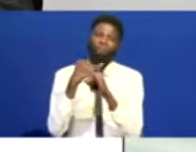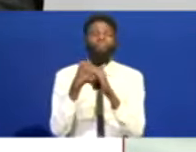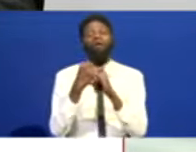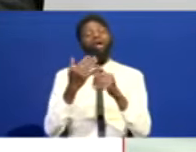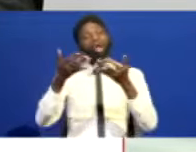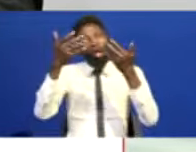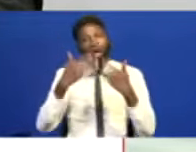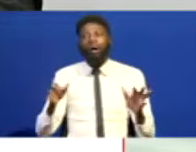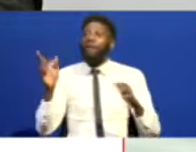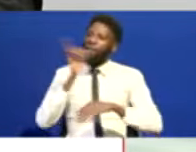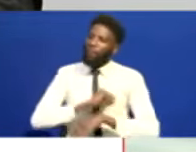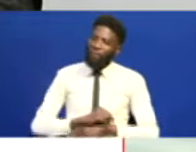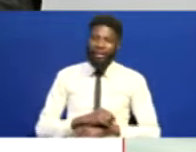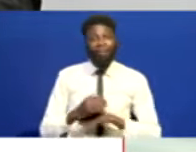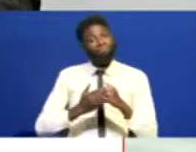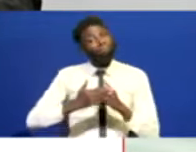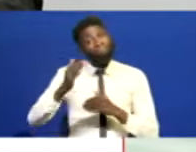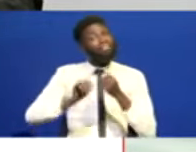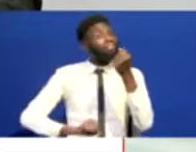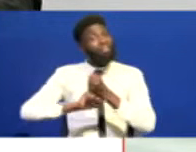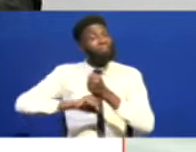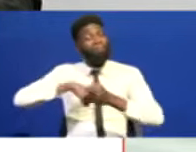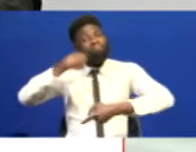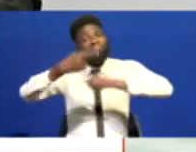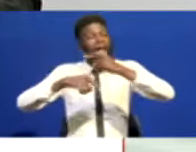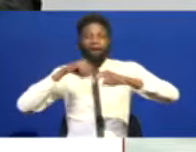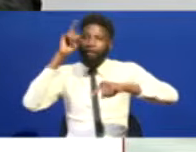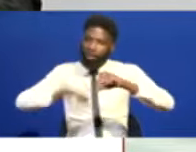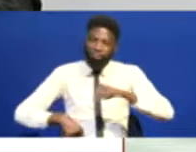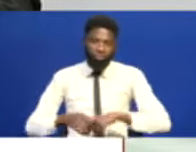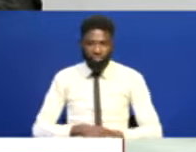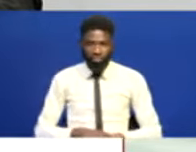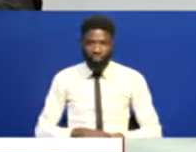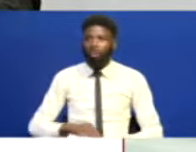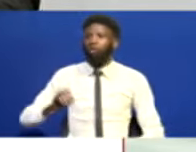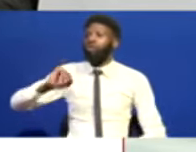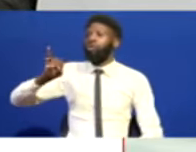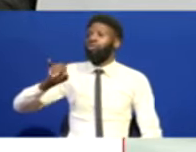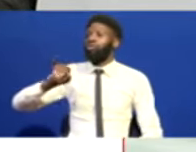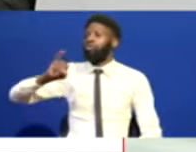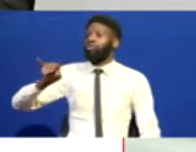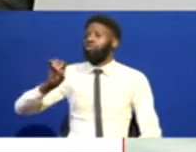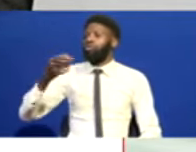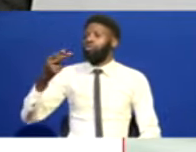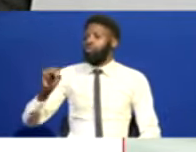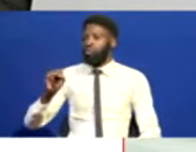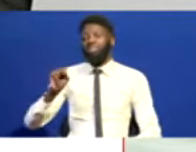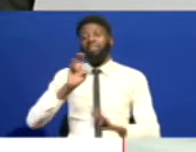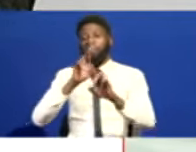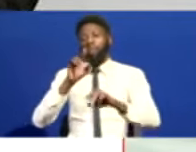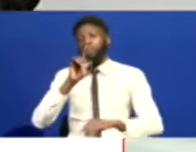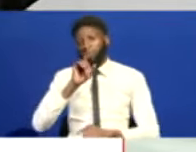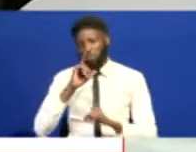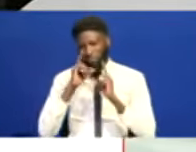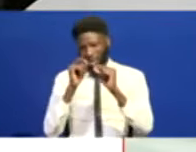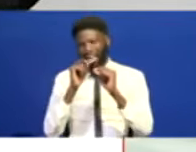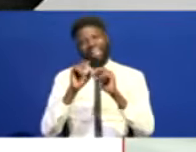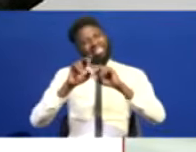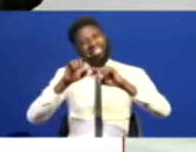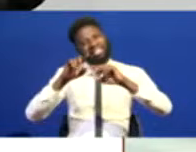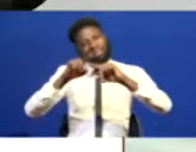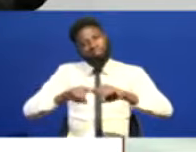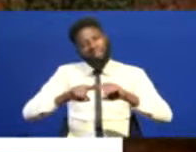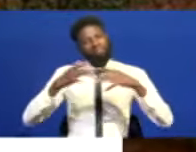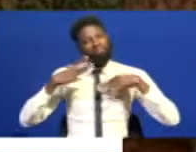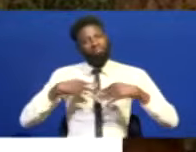livelihood and can no longer support them. And as John Kahiru now reports, their only hope lies on the masses of well-wishers.